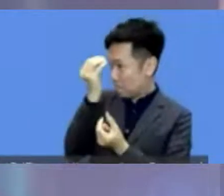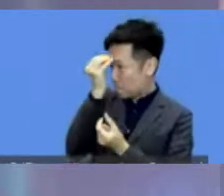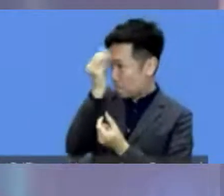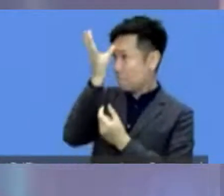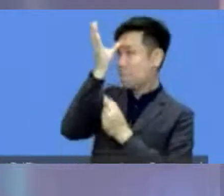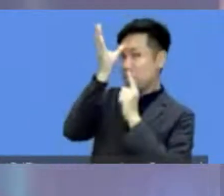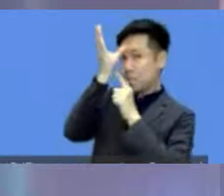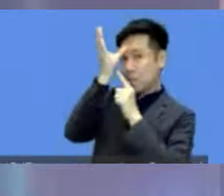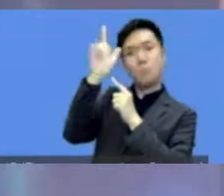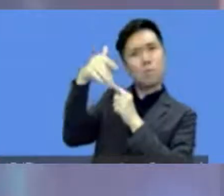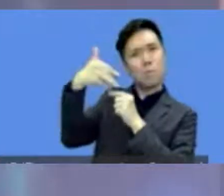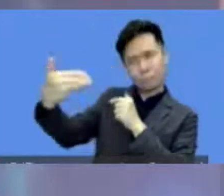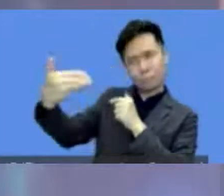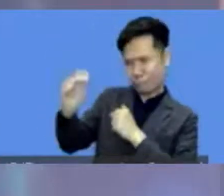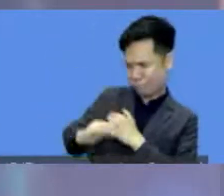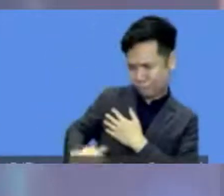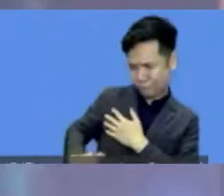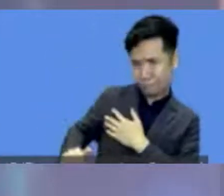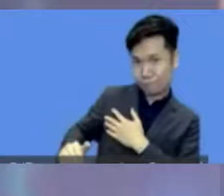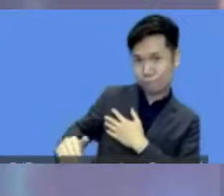of lifelong learning to add up with the change.